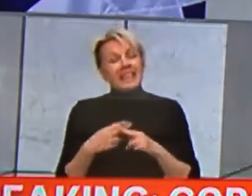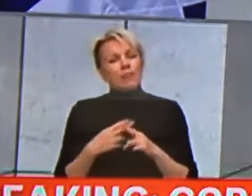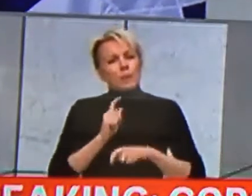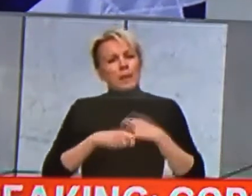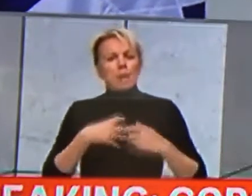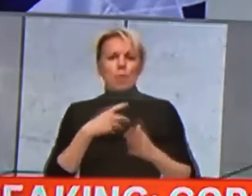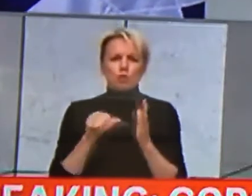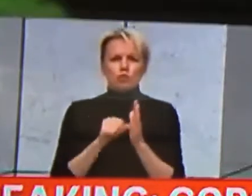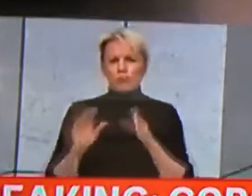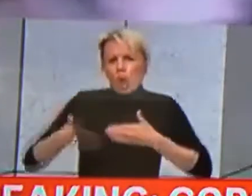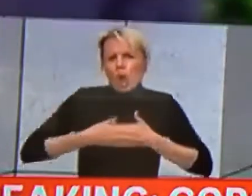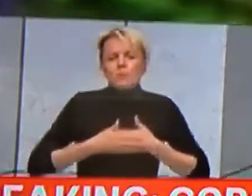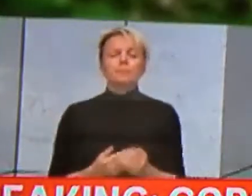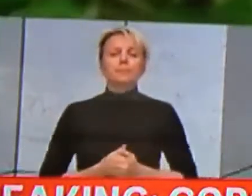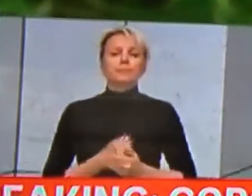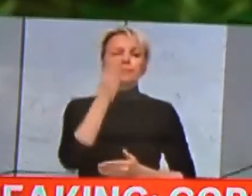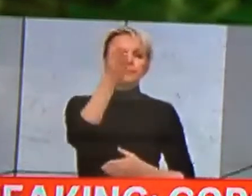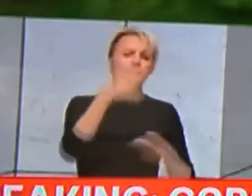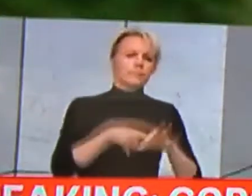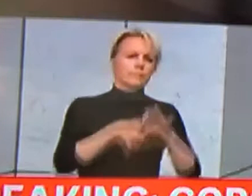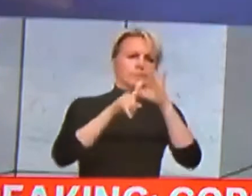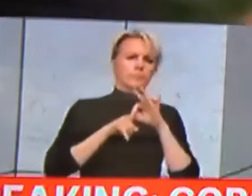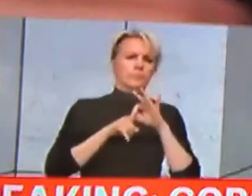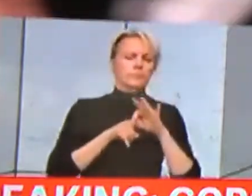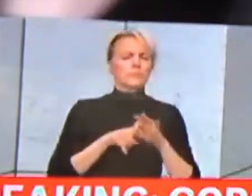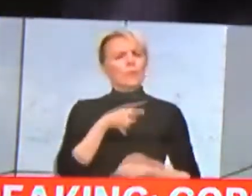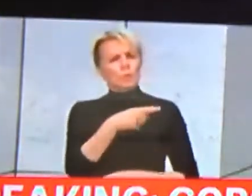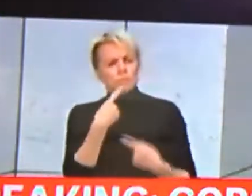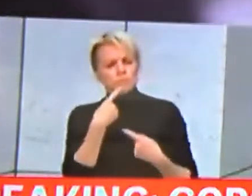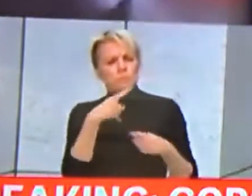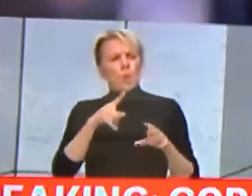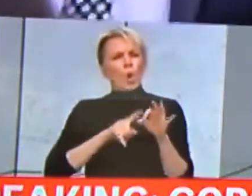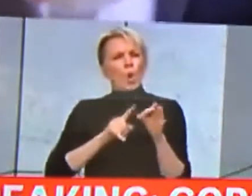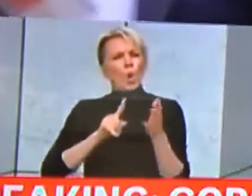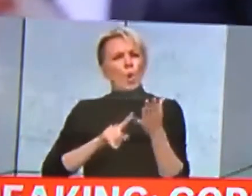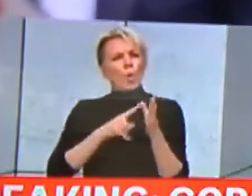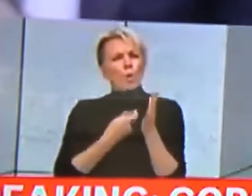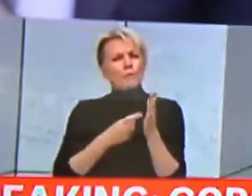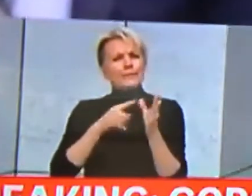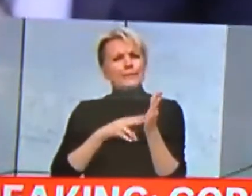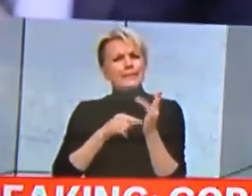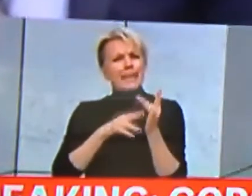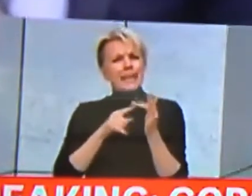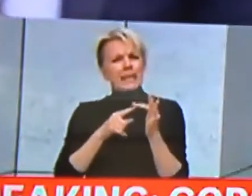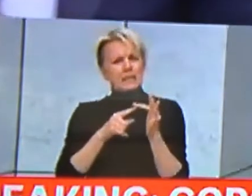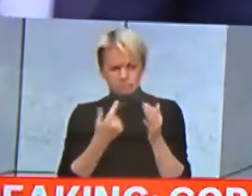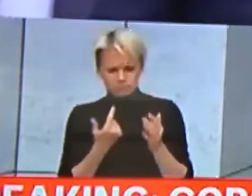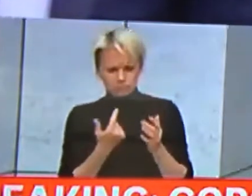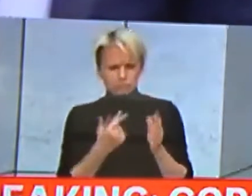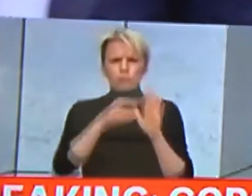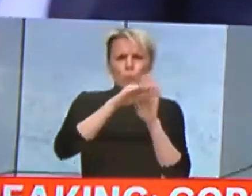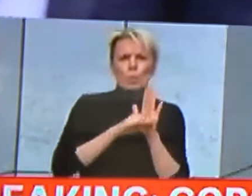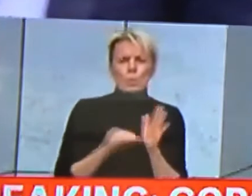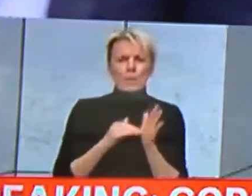necessary. The announcement you've just made about the new quarantine measures for Australians returning home. Can you give